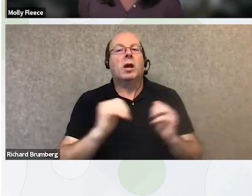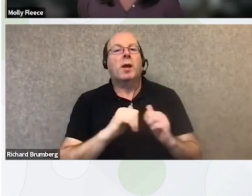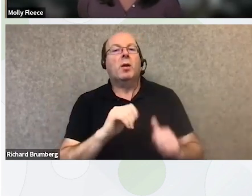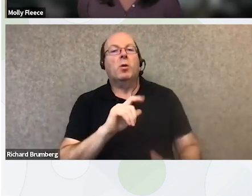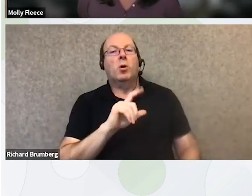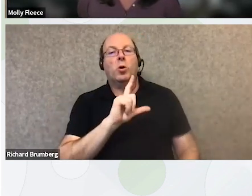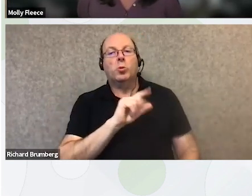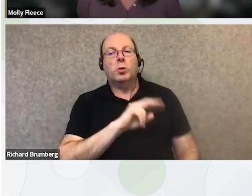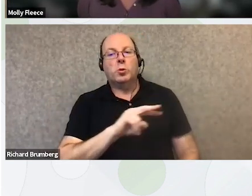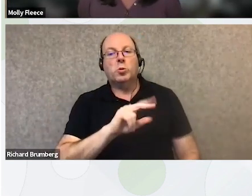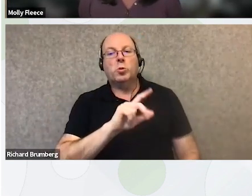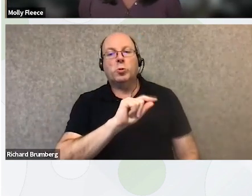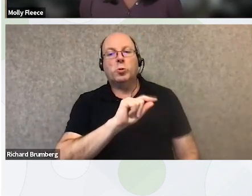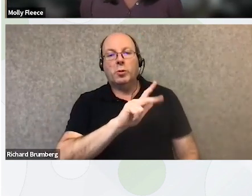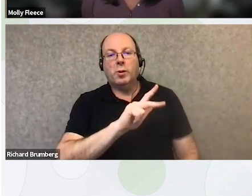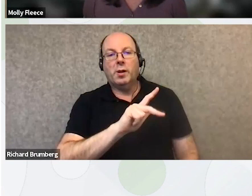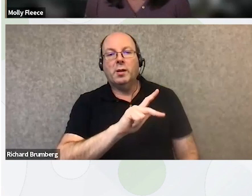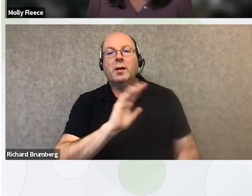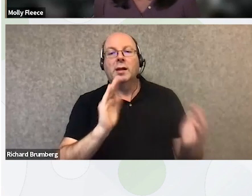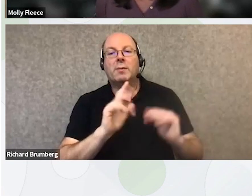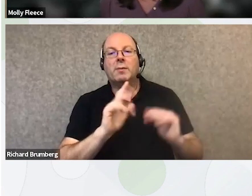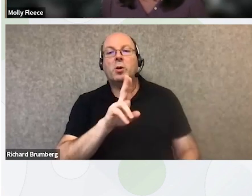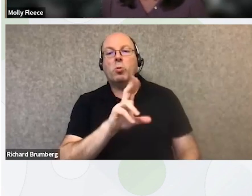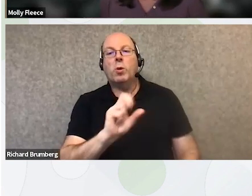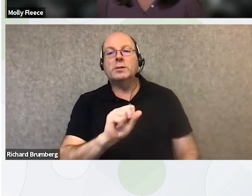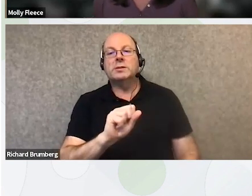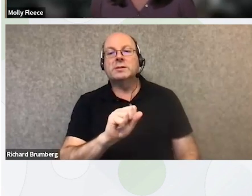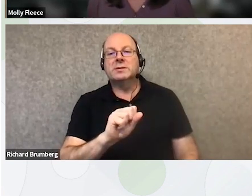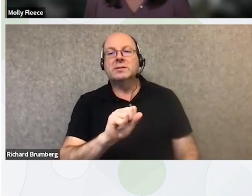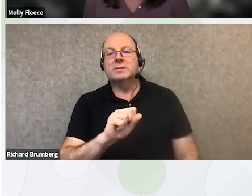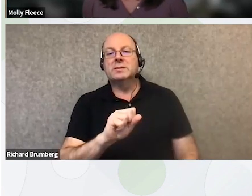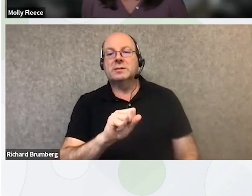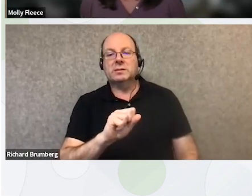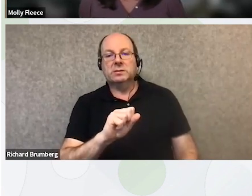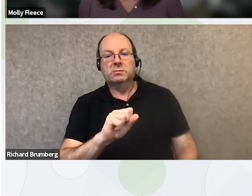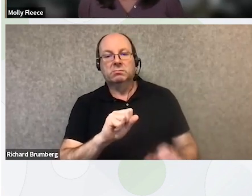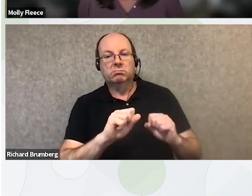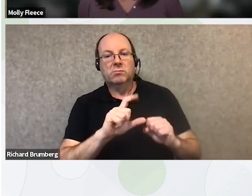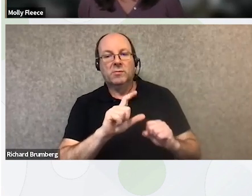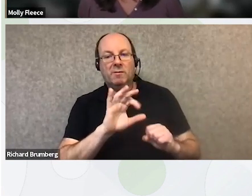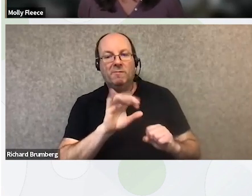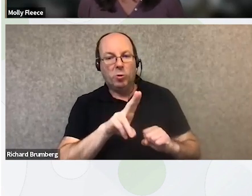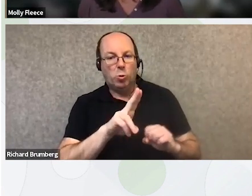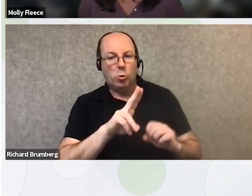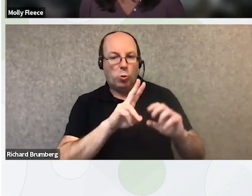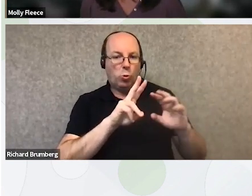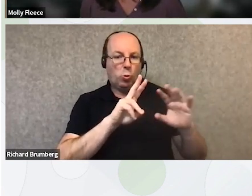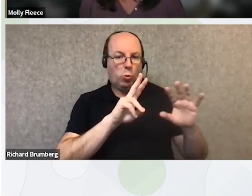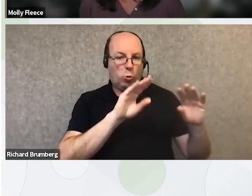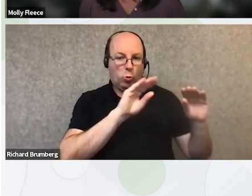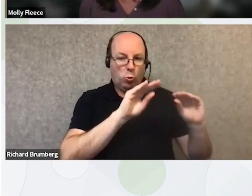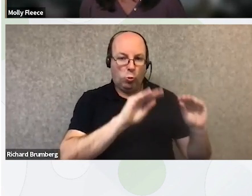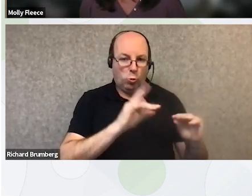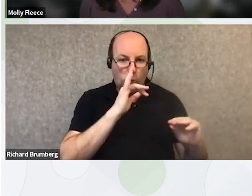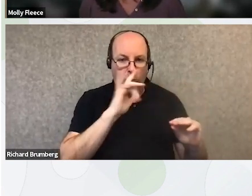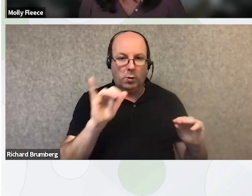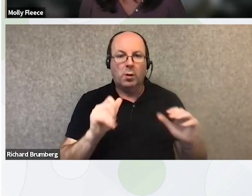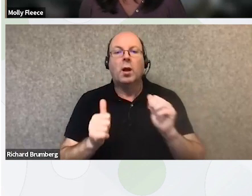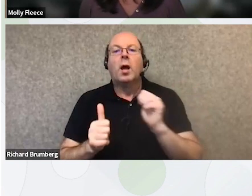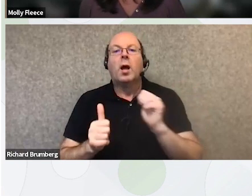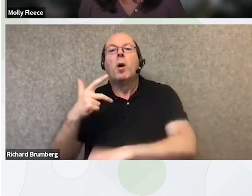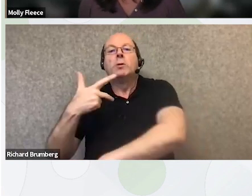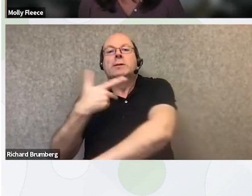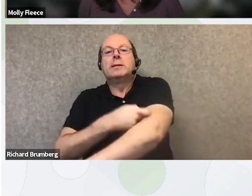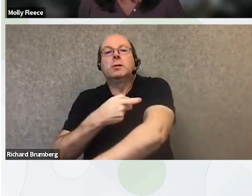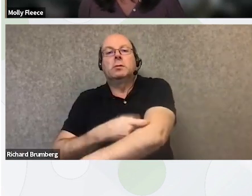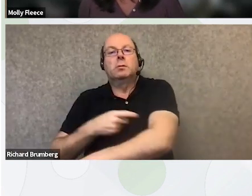2022-2023 US flu vaccine composition. And whereas most of these are injection, at the very